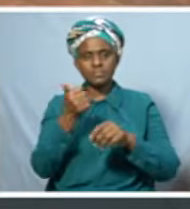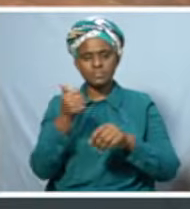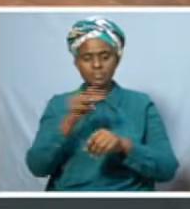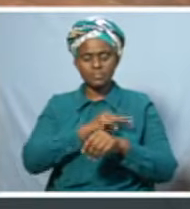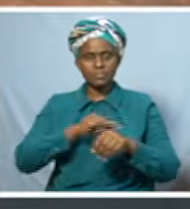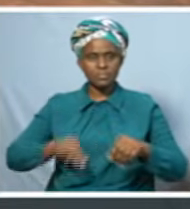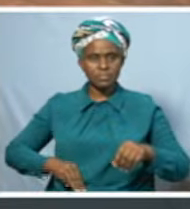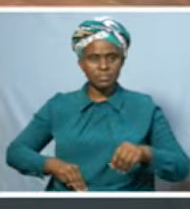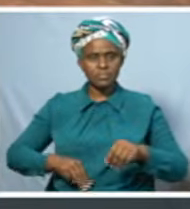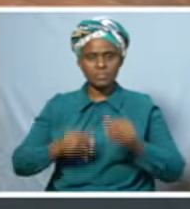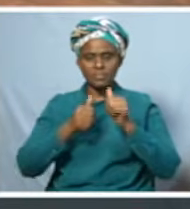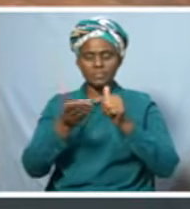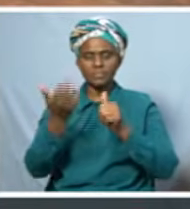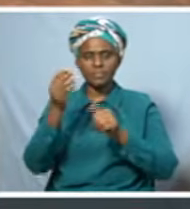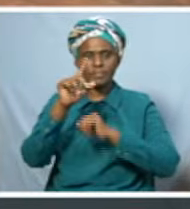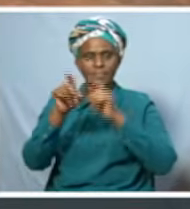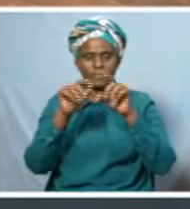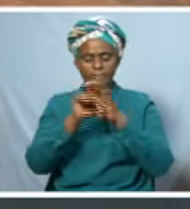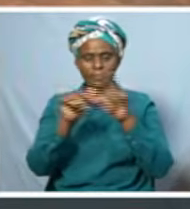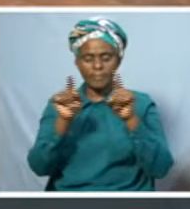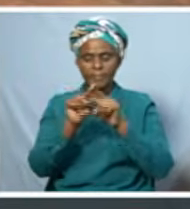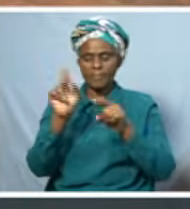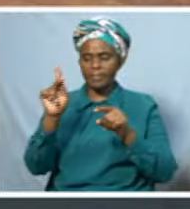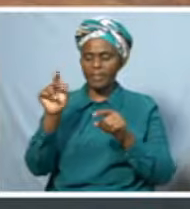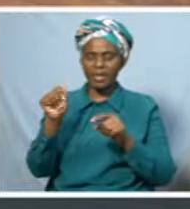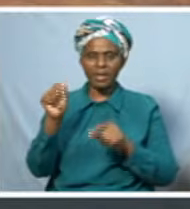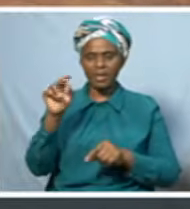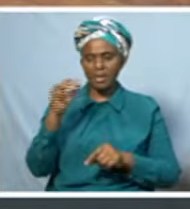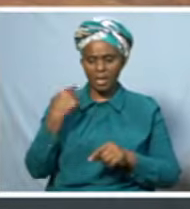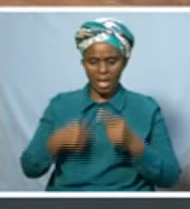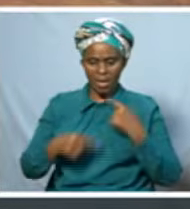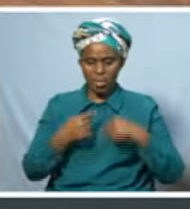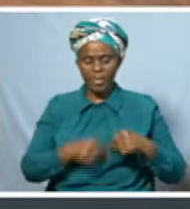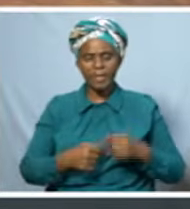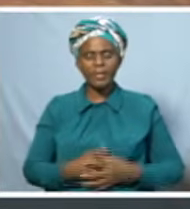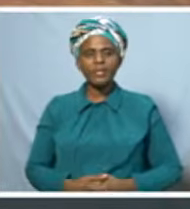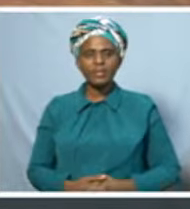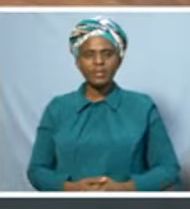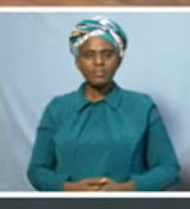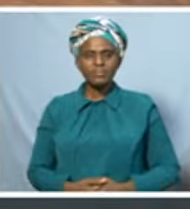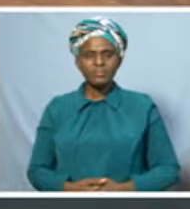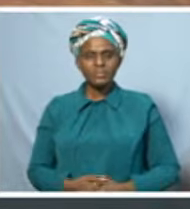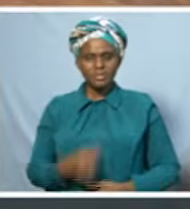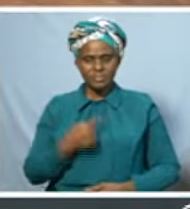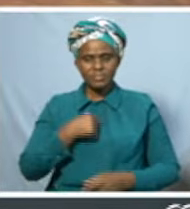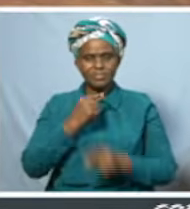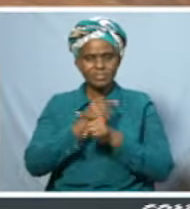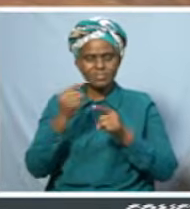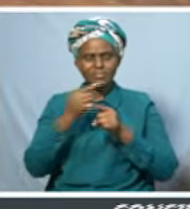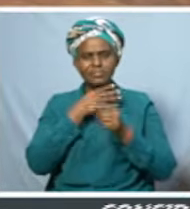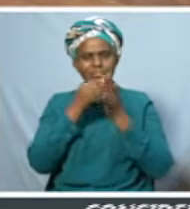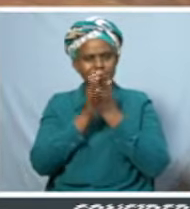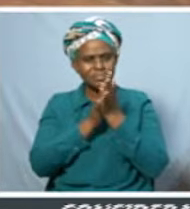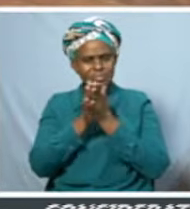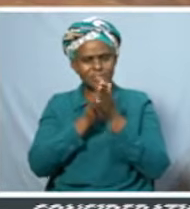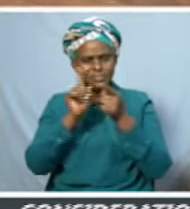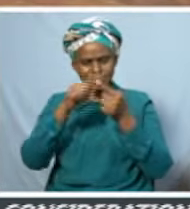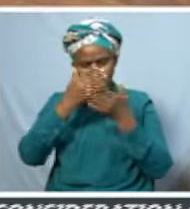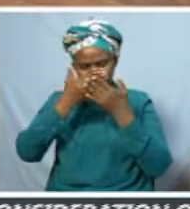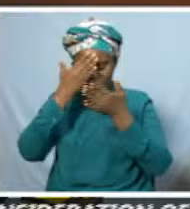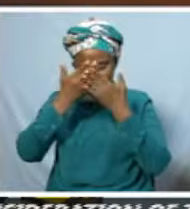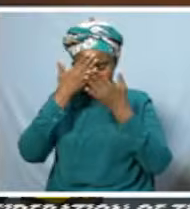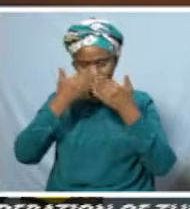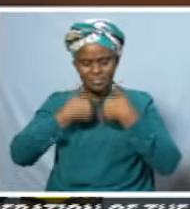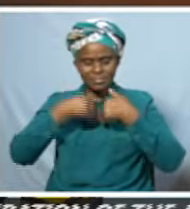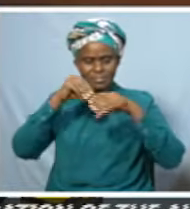members, follow-up question on this. Honorable Kangombe. Well, I'm just interested to learn. We have